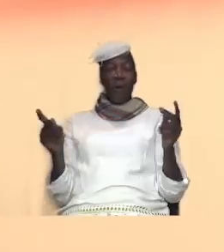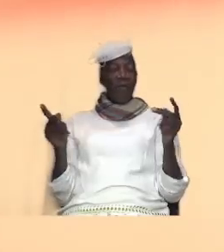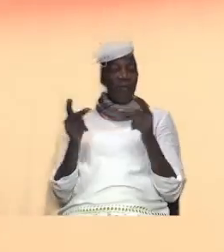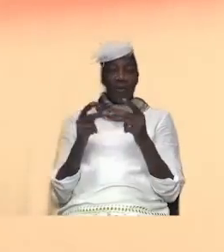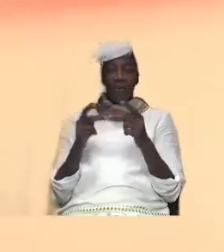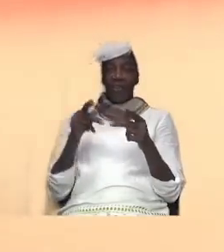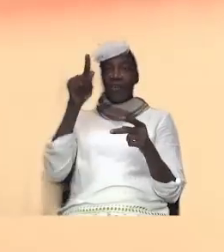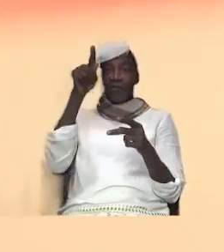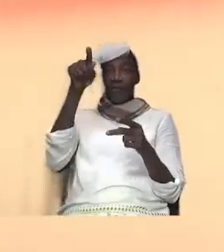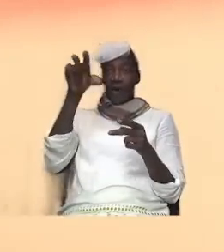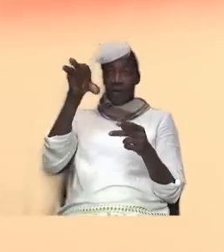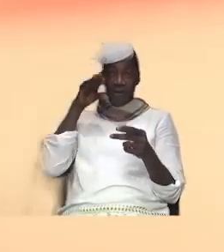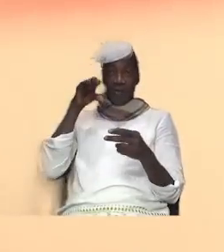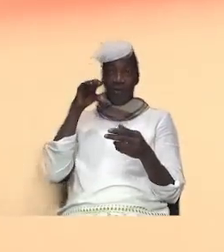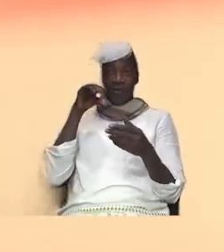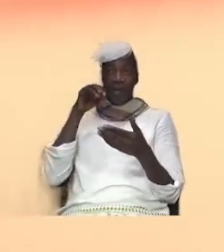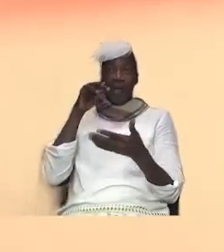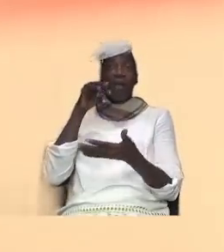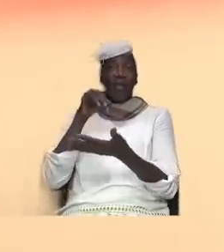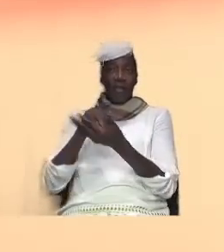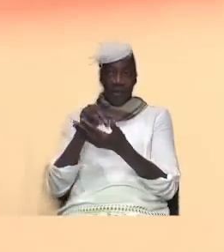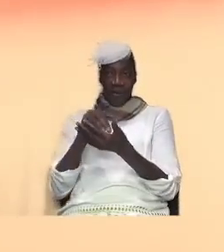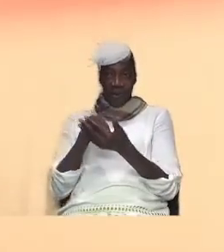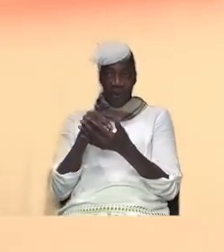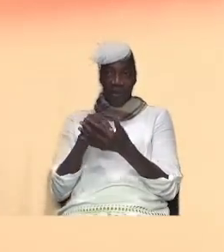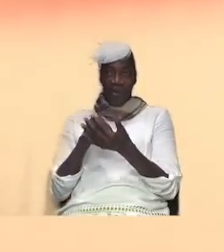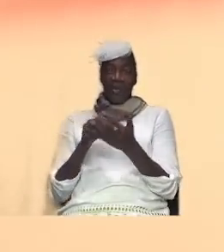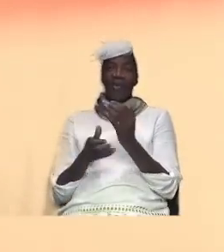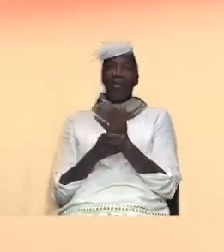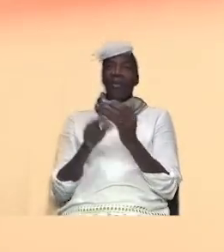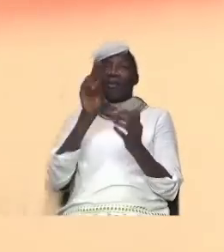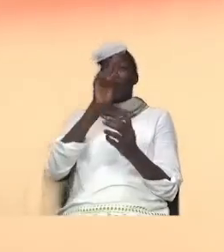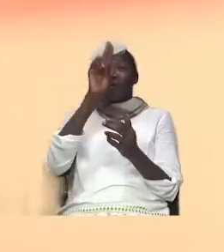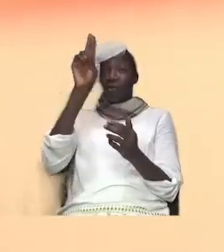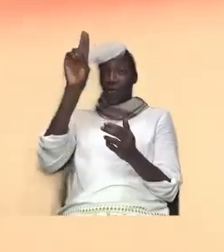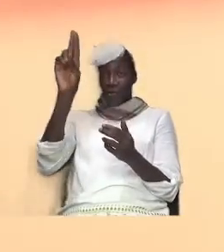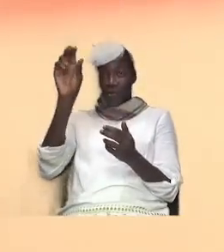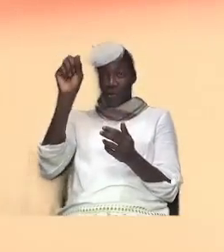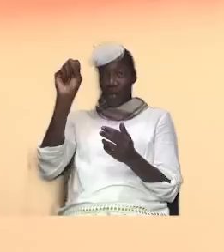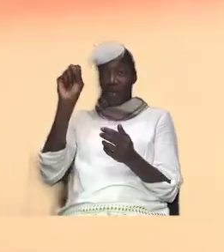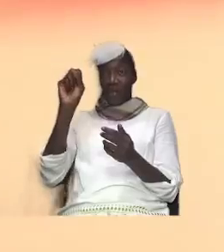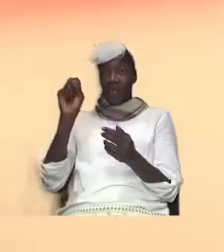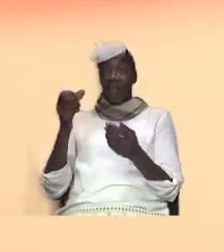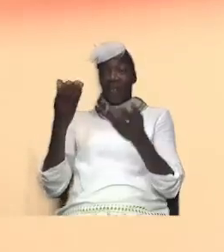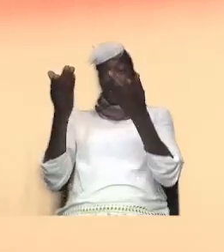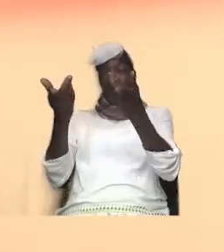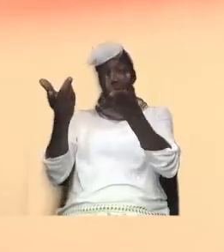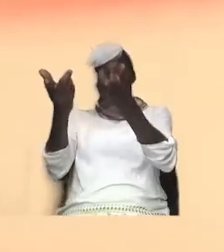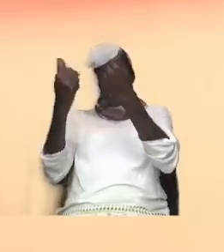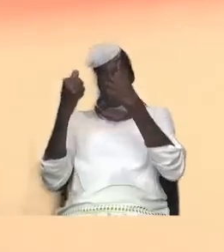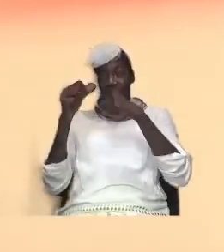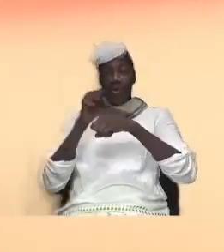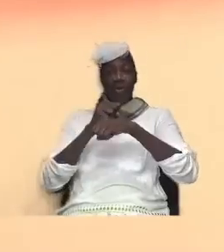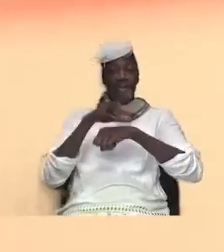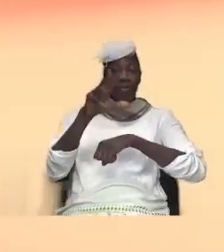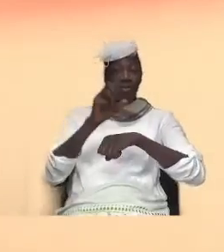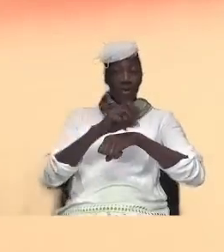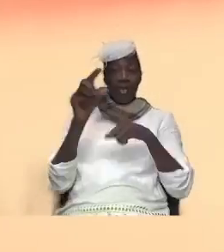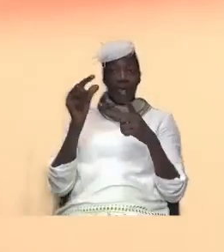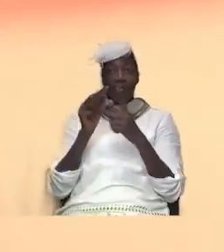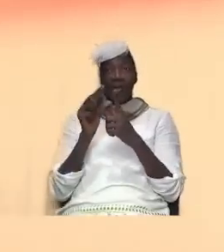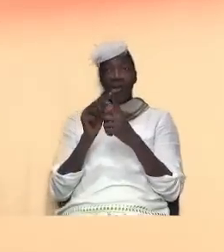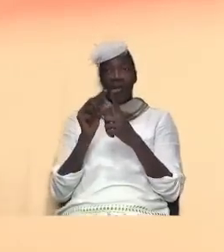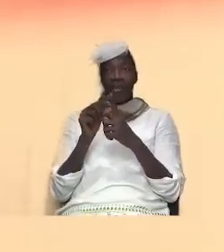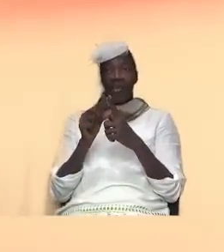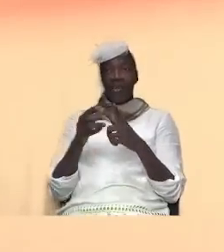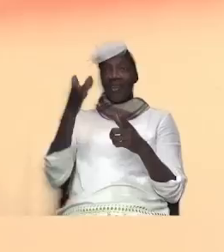$100,000. And we want to meet that little target. It's $100,000. We ask you to get to it. Spread the word around. By